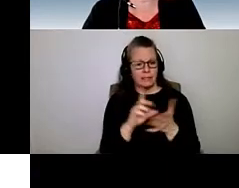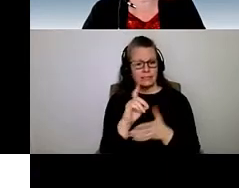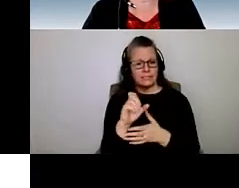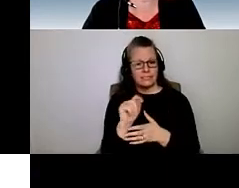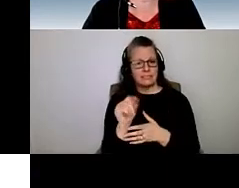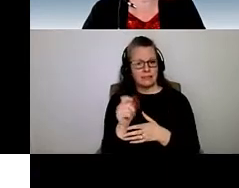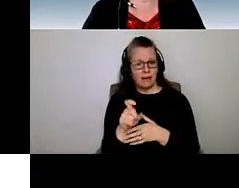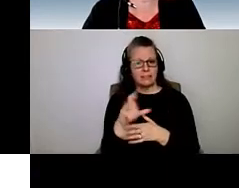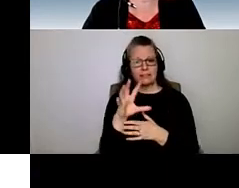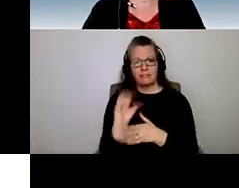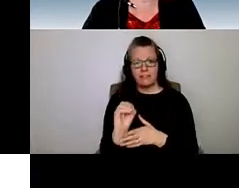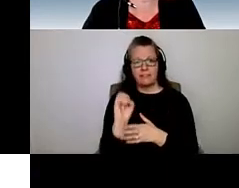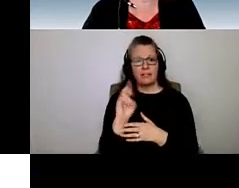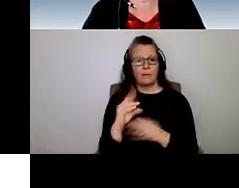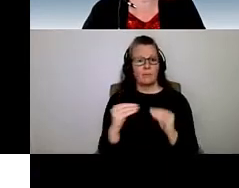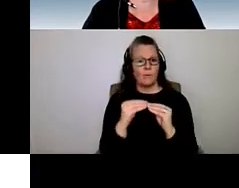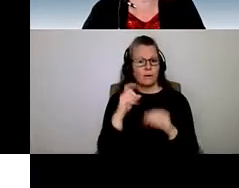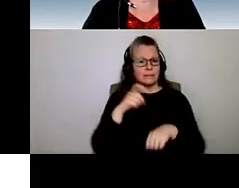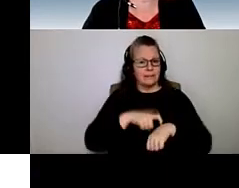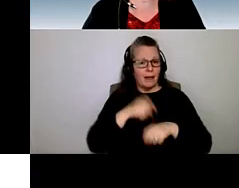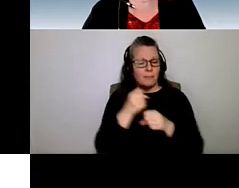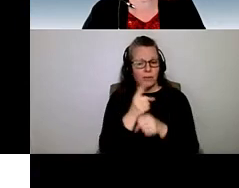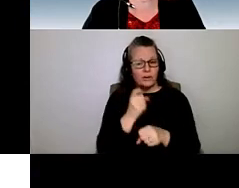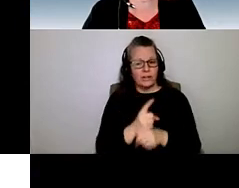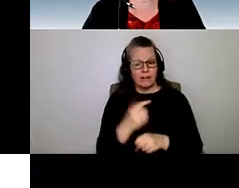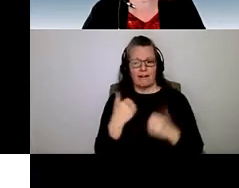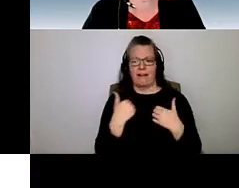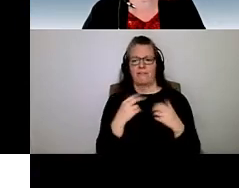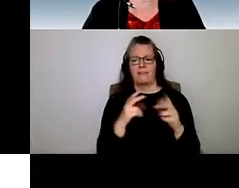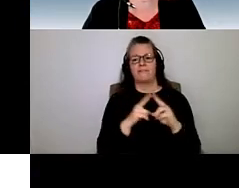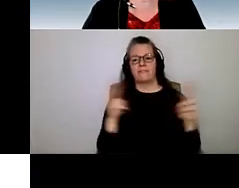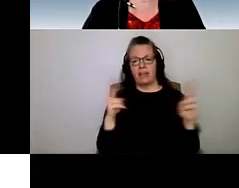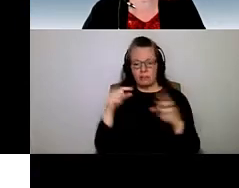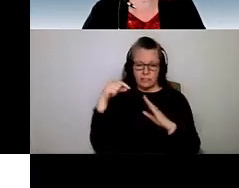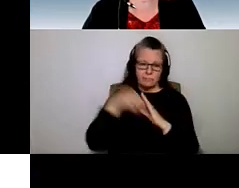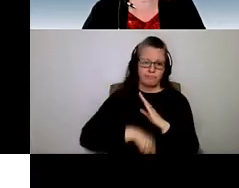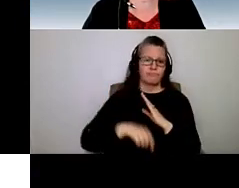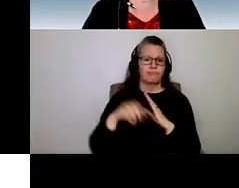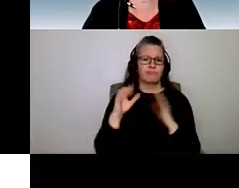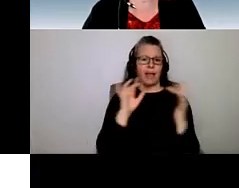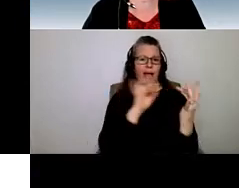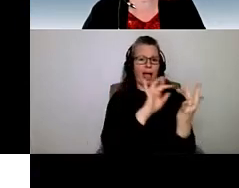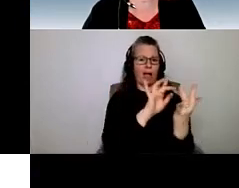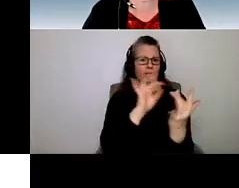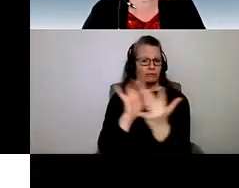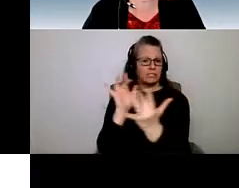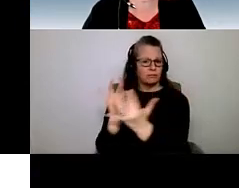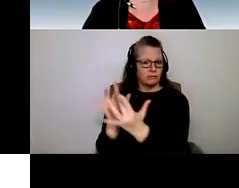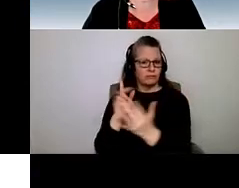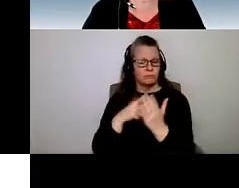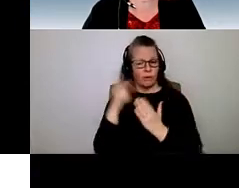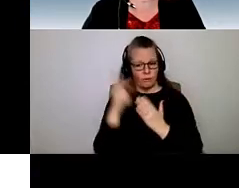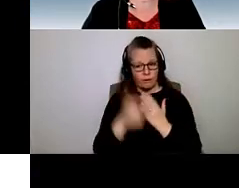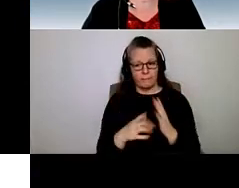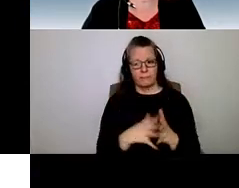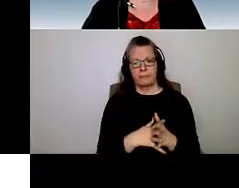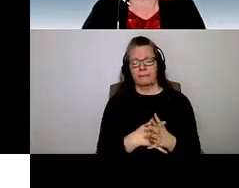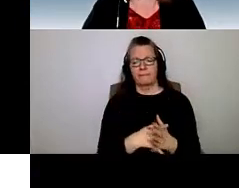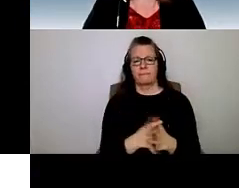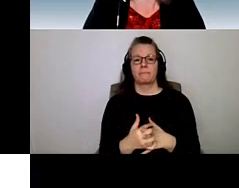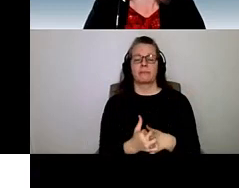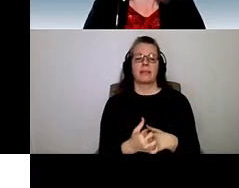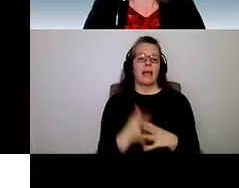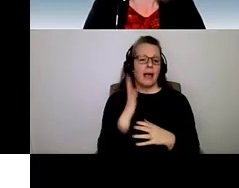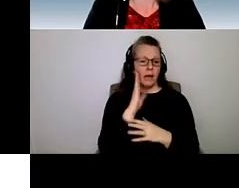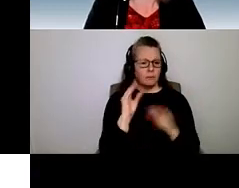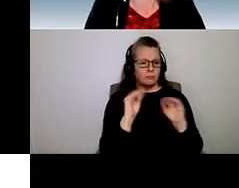more times a year, we have a very intensive outreach program. So I would put a lot of these things